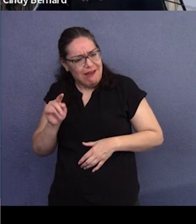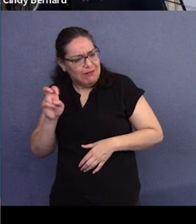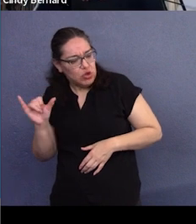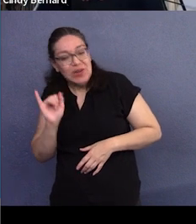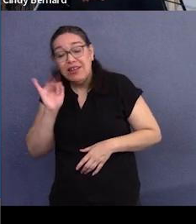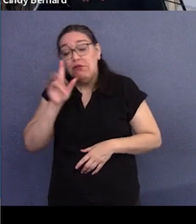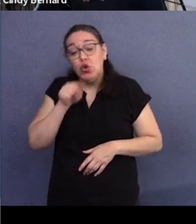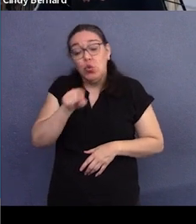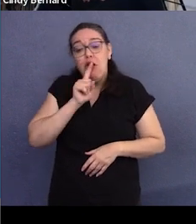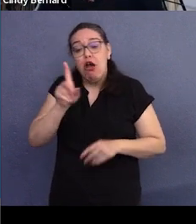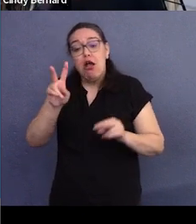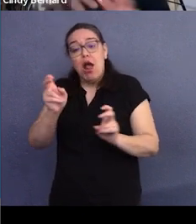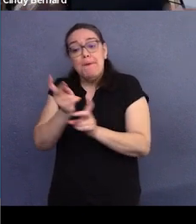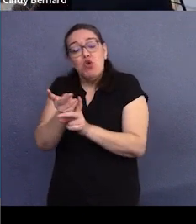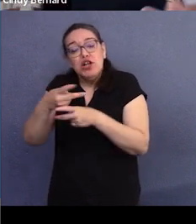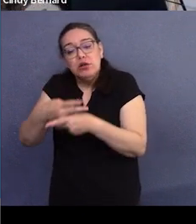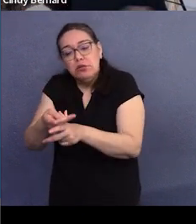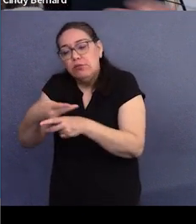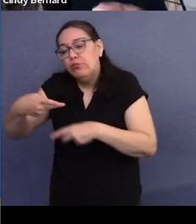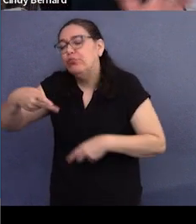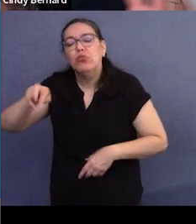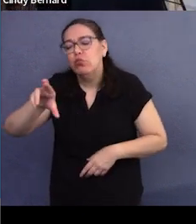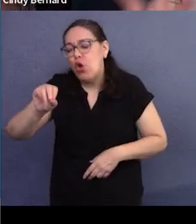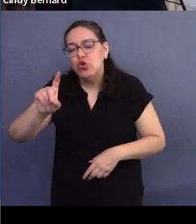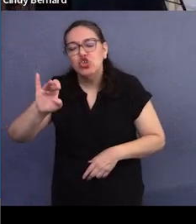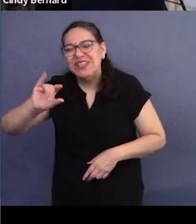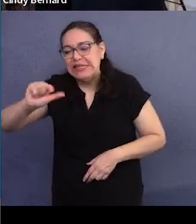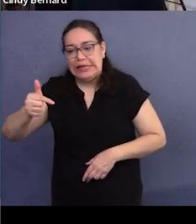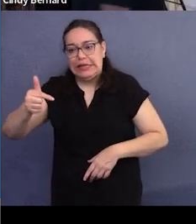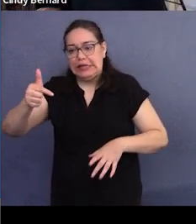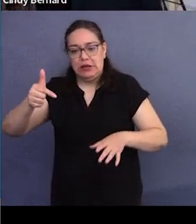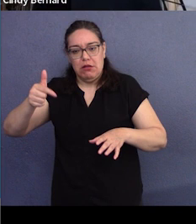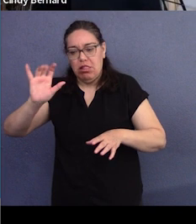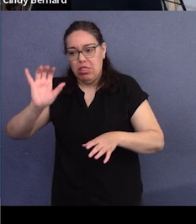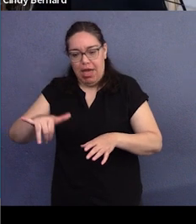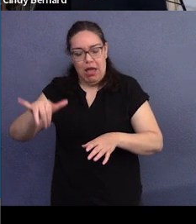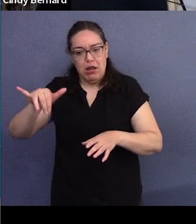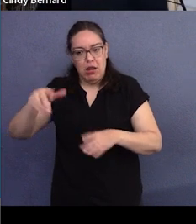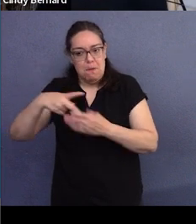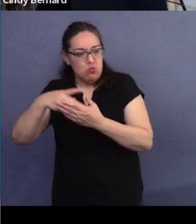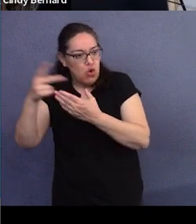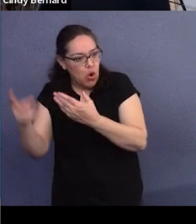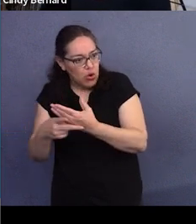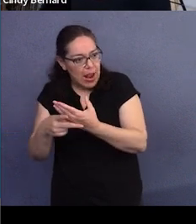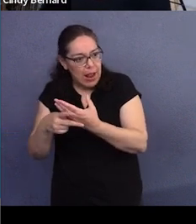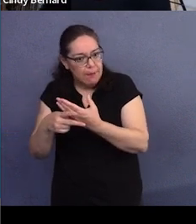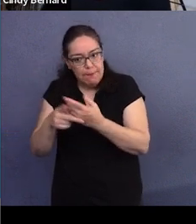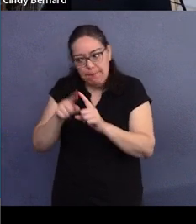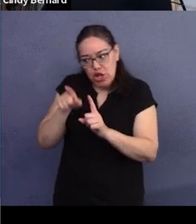you're having to organize all of the parts to make the program happen. Isn't that part of the 80?